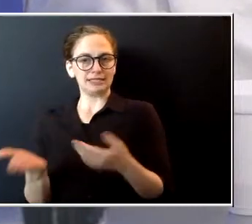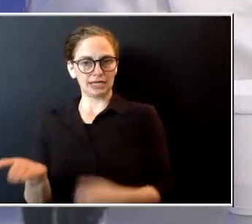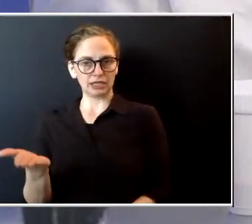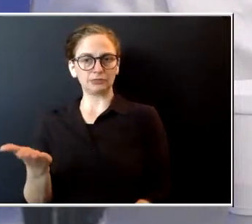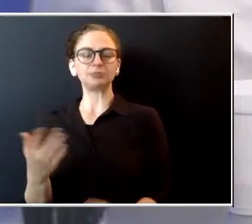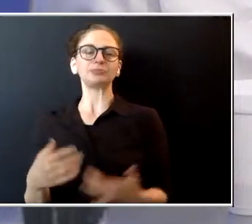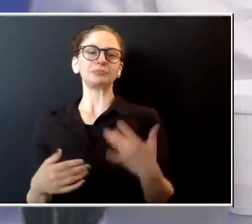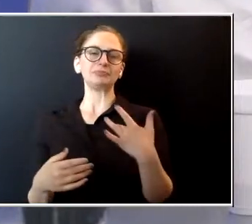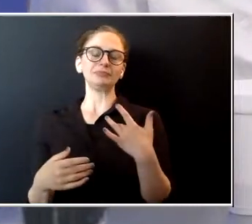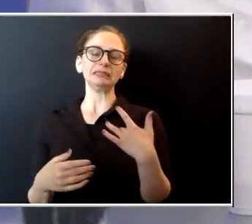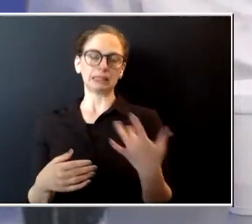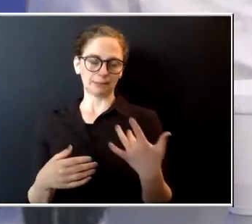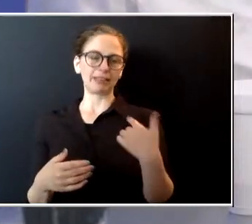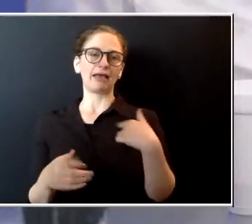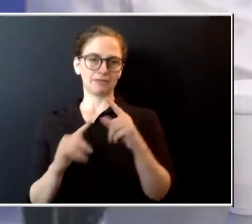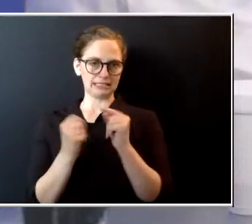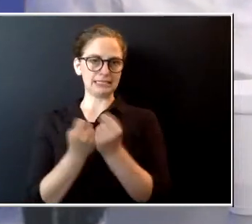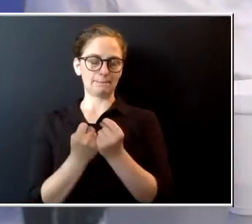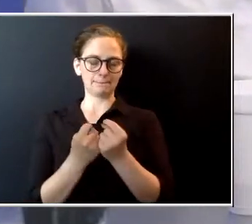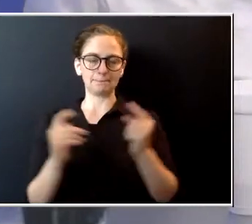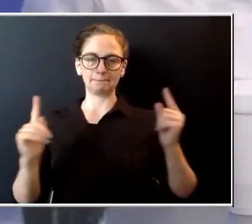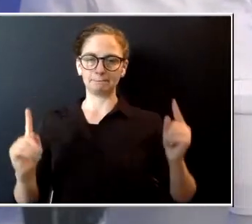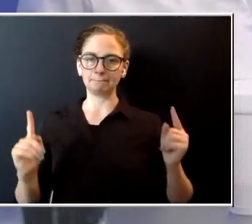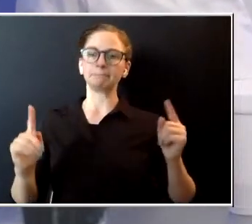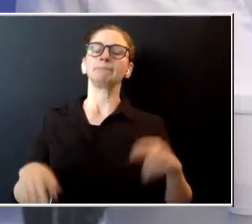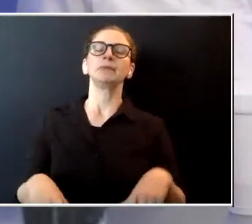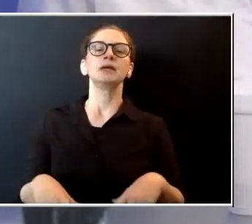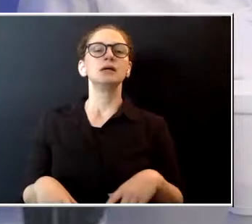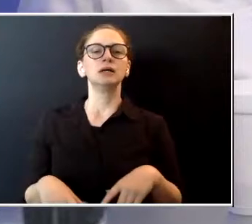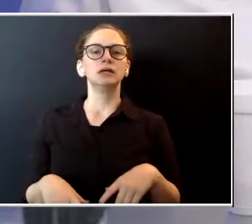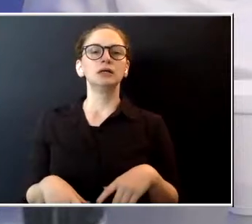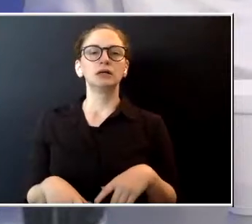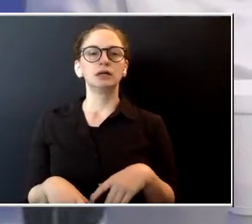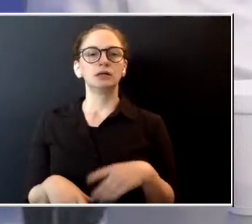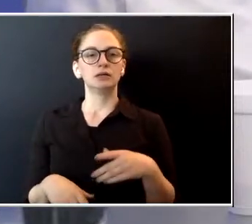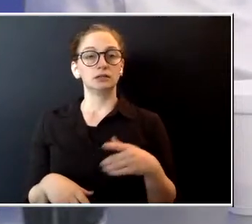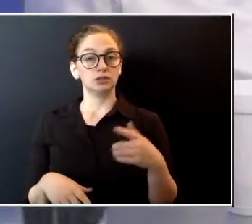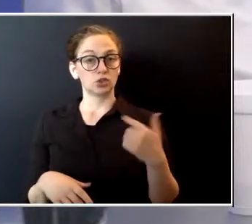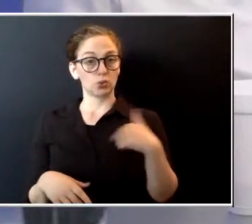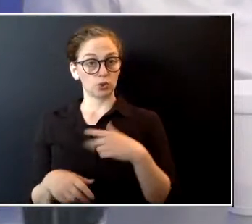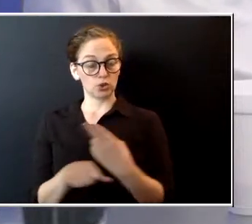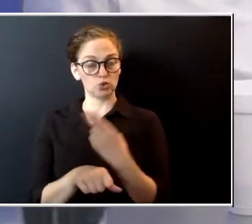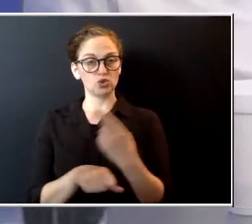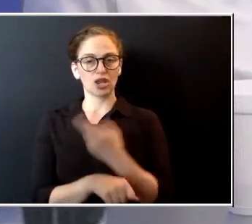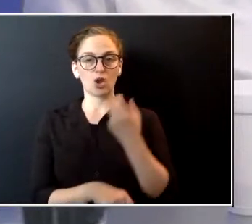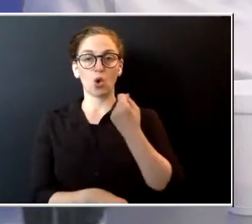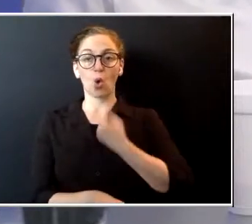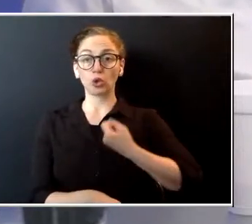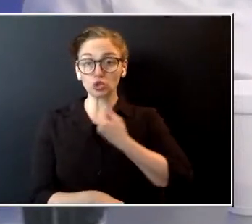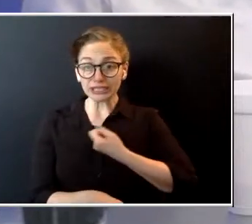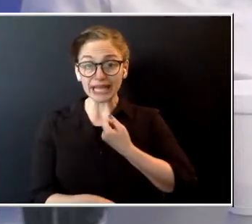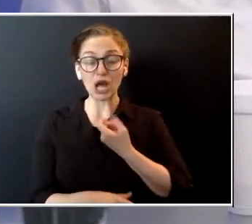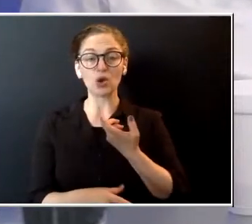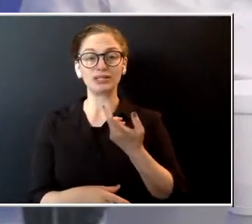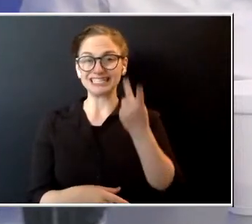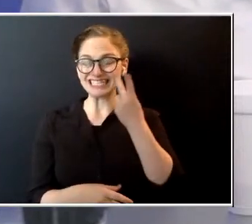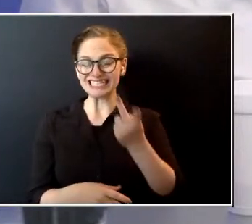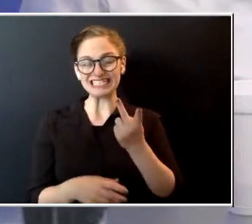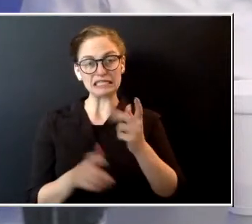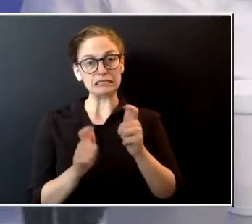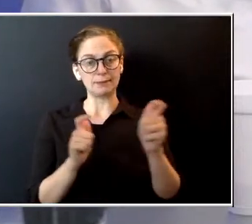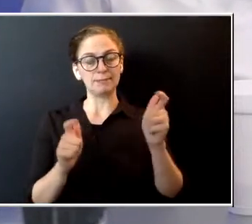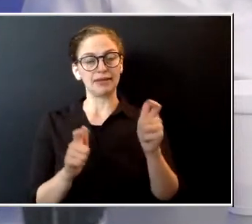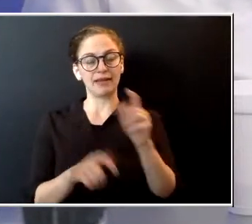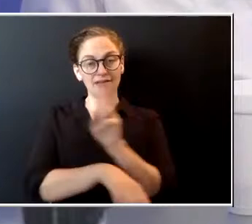surgeon. What you're seeing us now is we're using ultrasound to access the major vessels in the leg to make sure we're in the right spot to thread